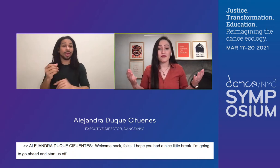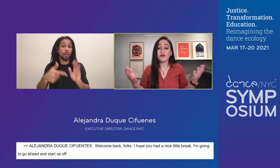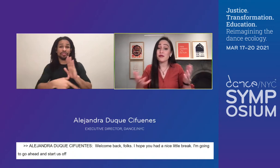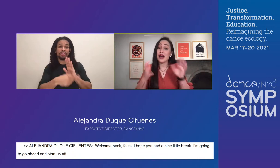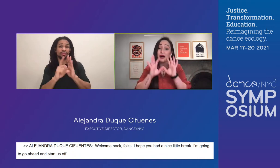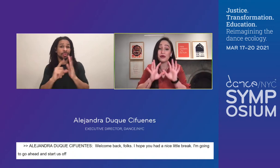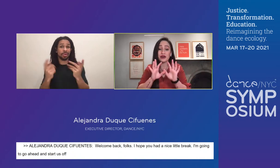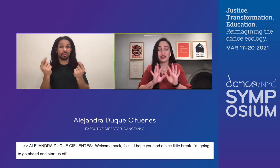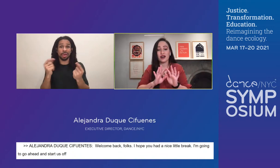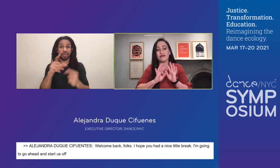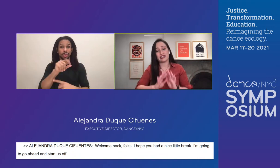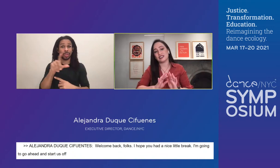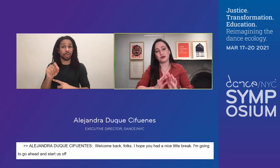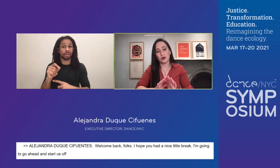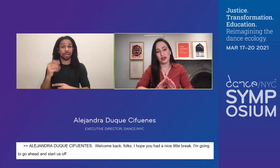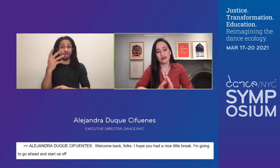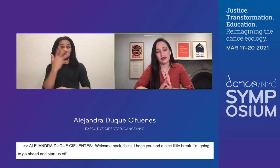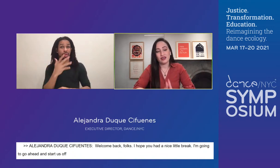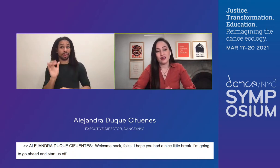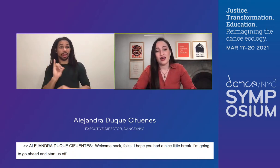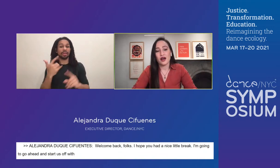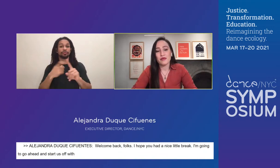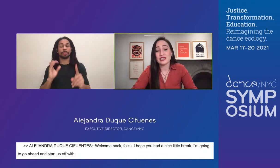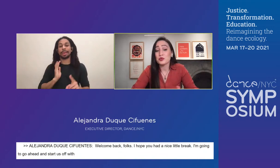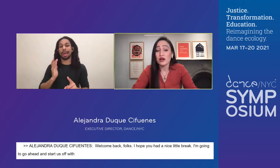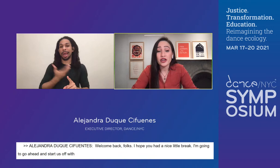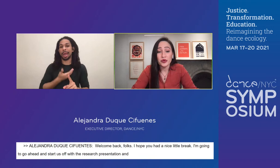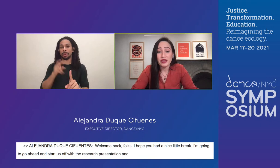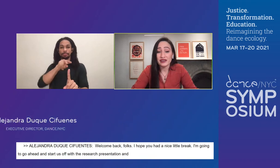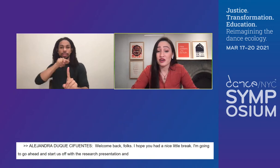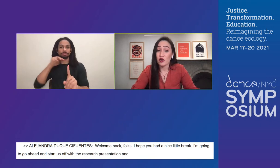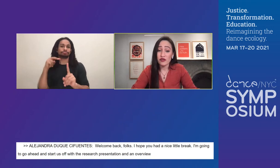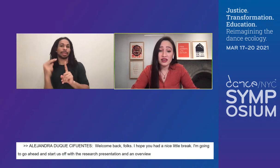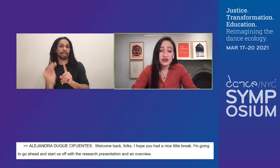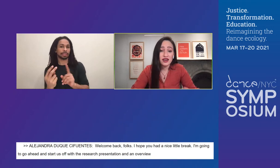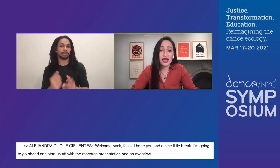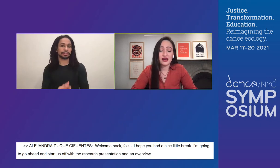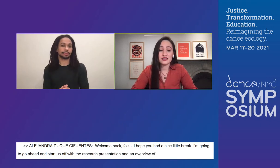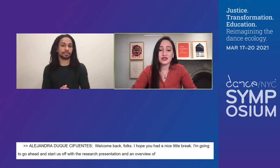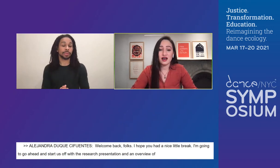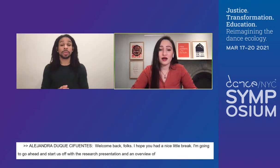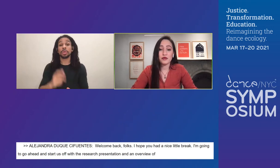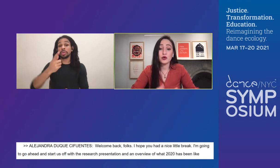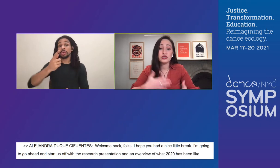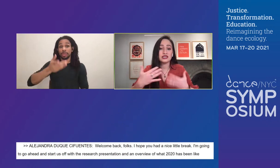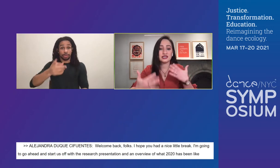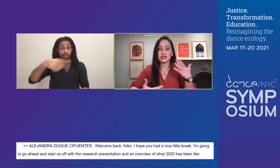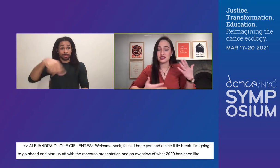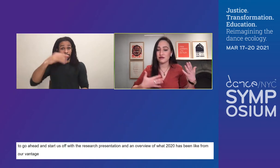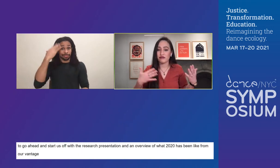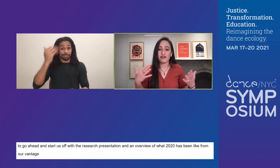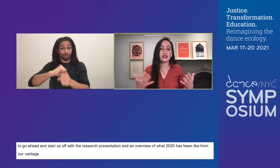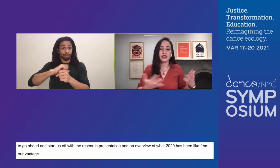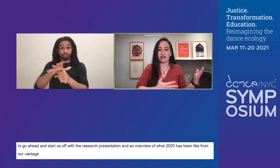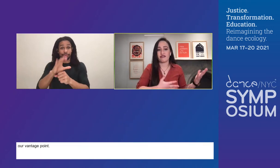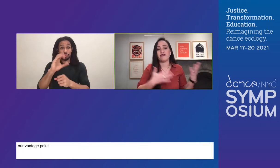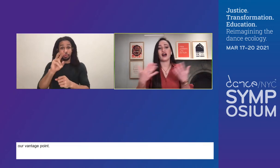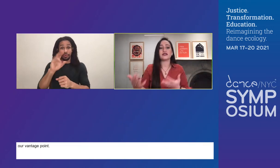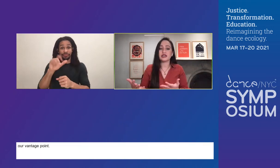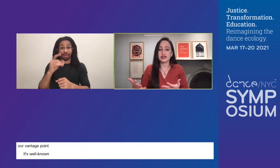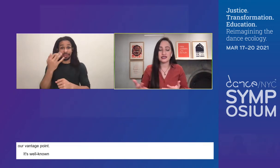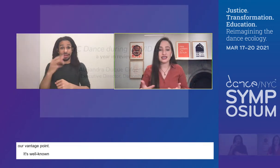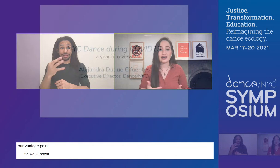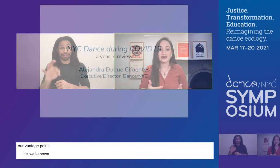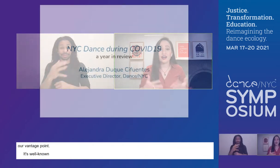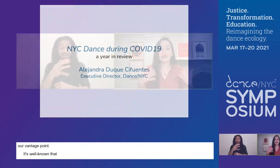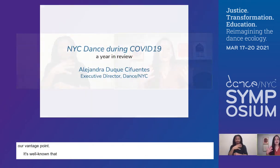been like from our vantage point. It's well known that COVID and the multi-system